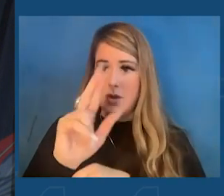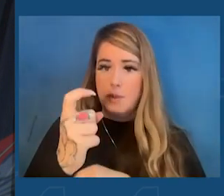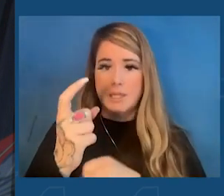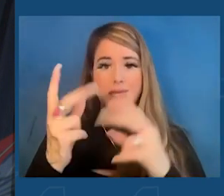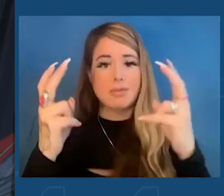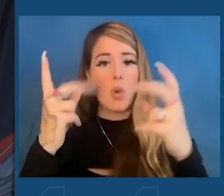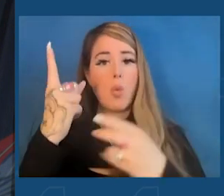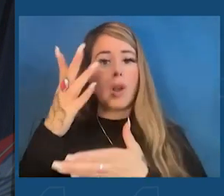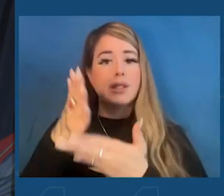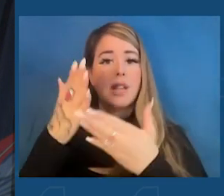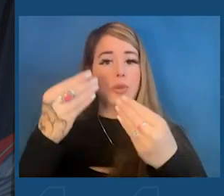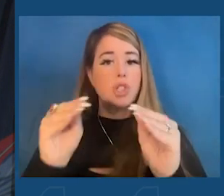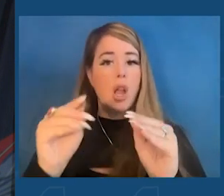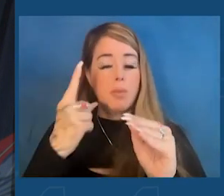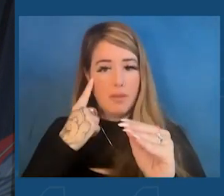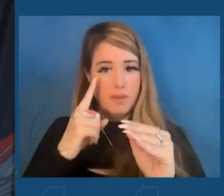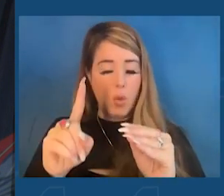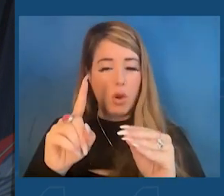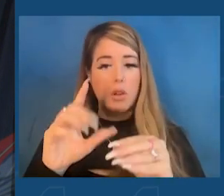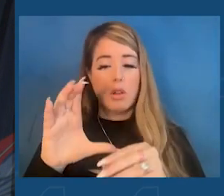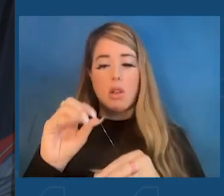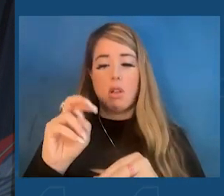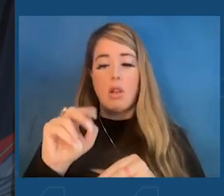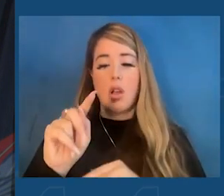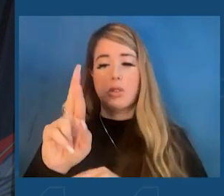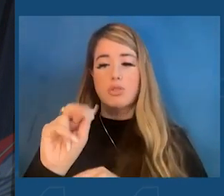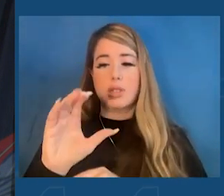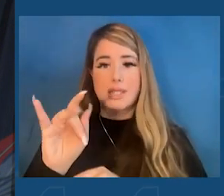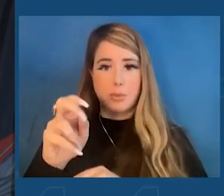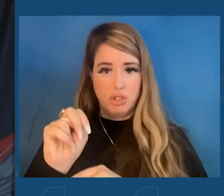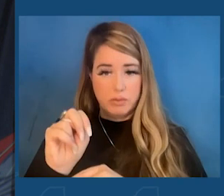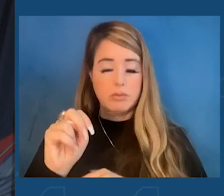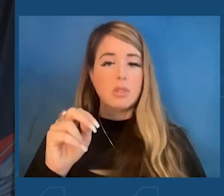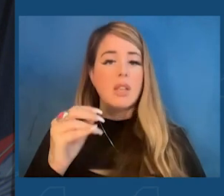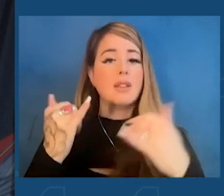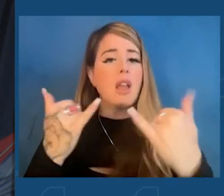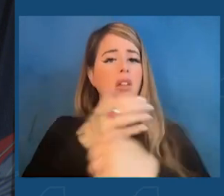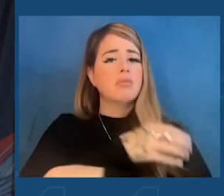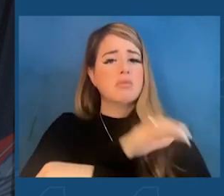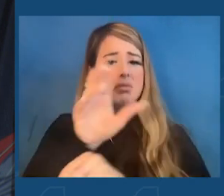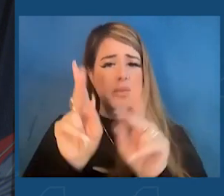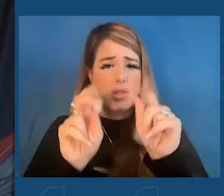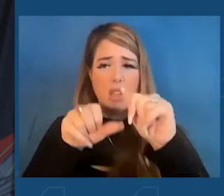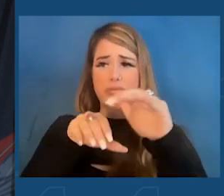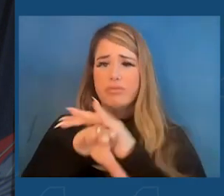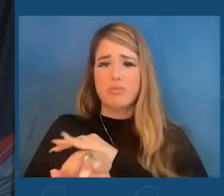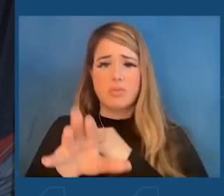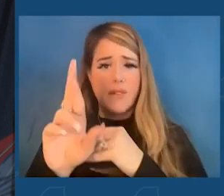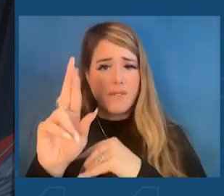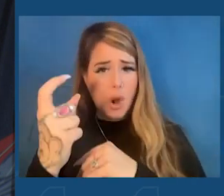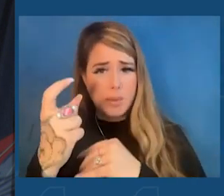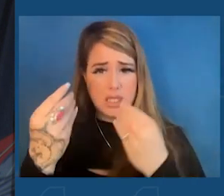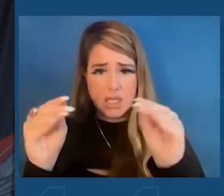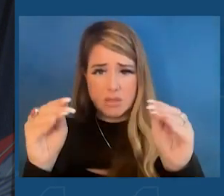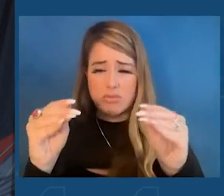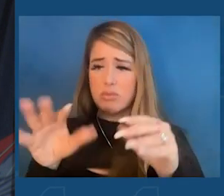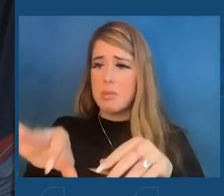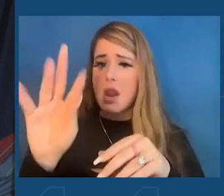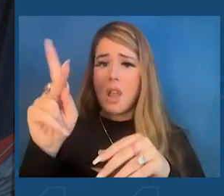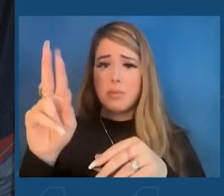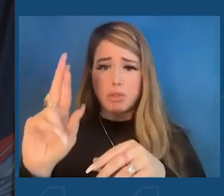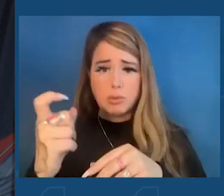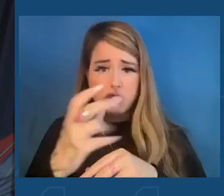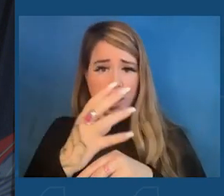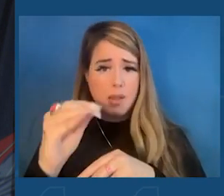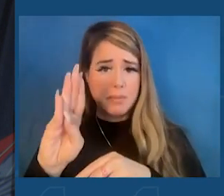for contraception, we have now given people the authority to walk into their pharmacies, get their prescription, and also get their birth